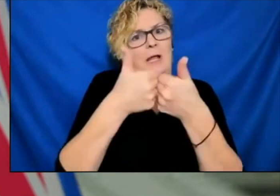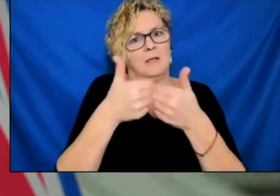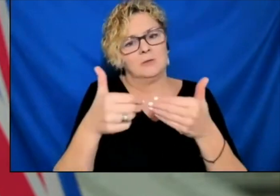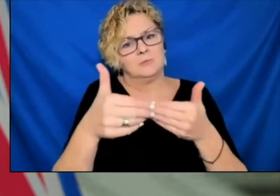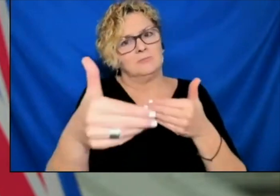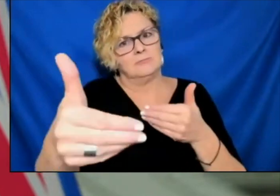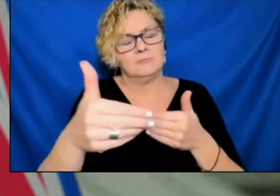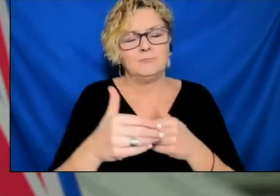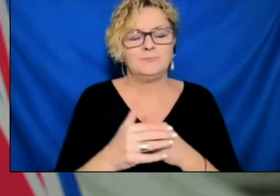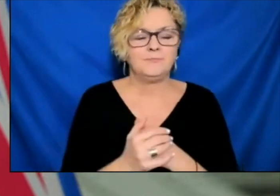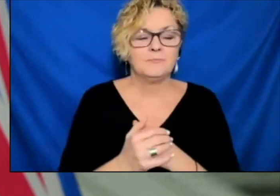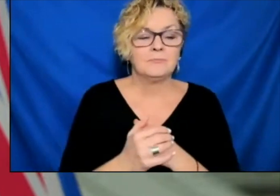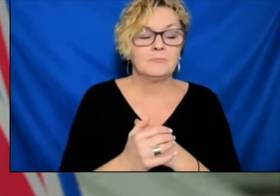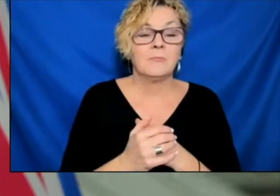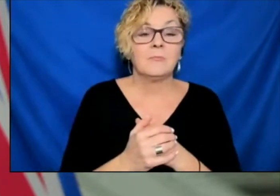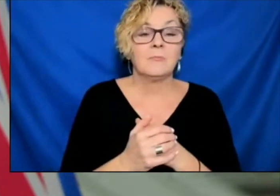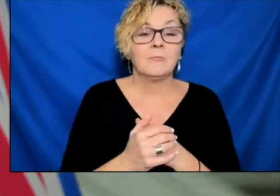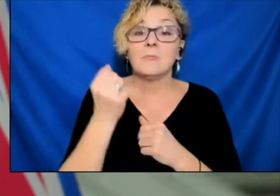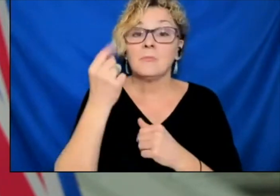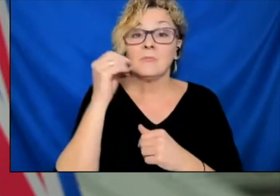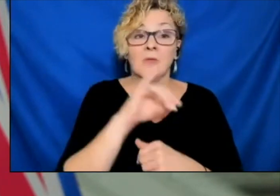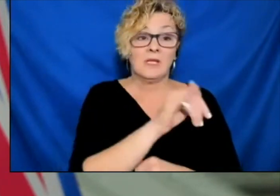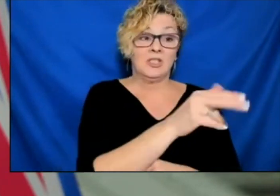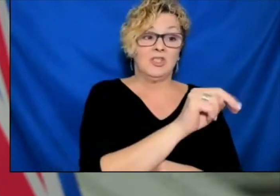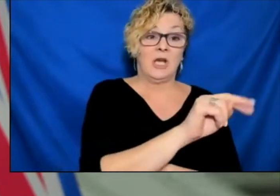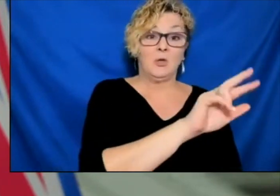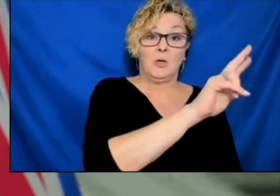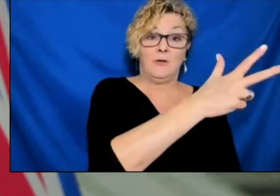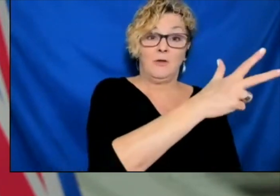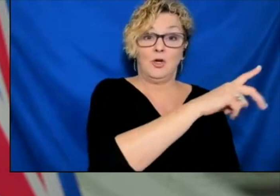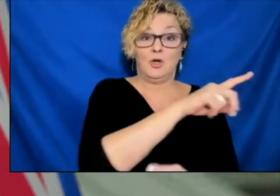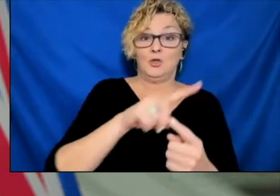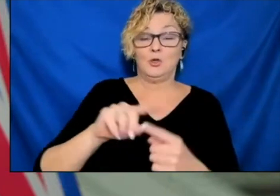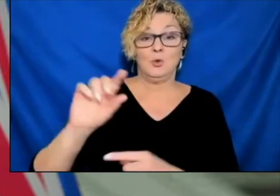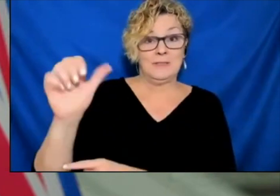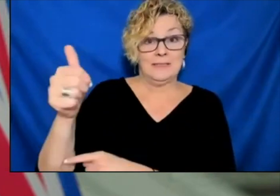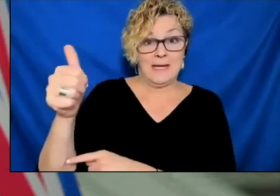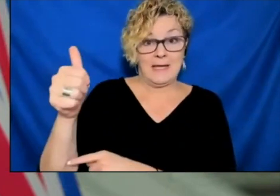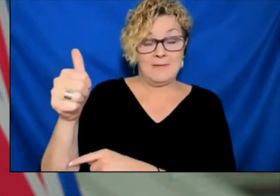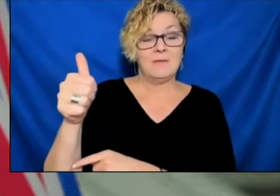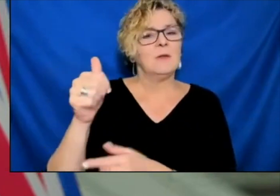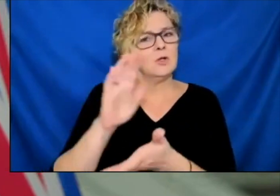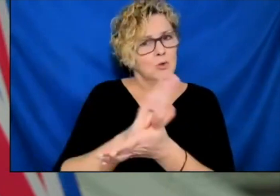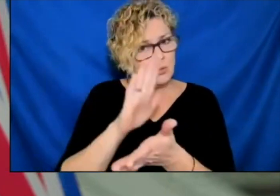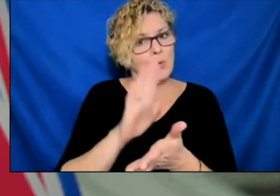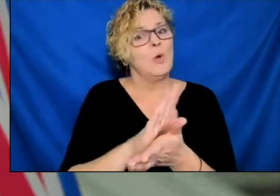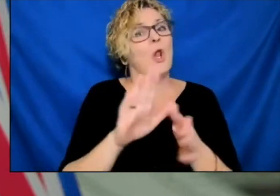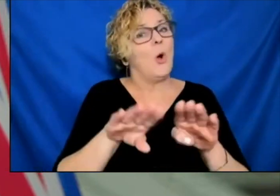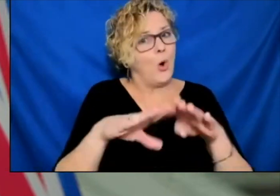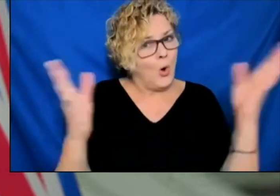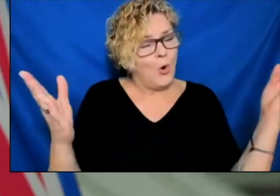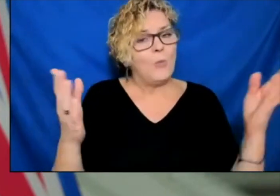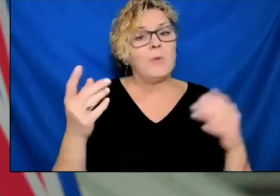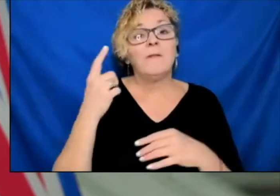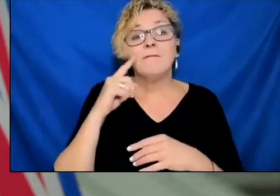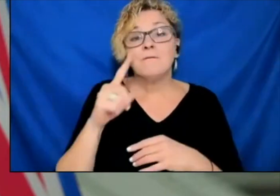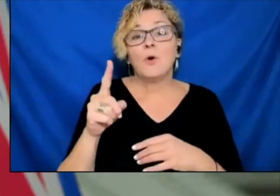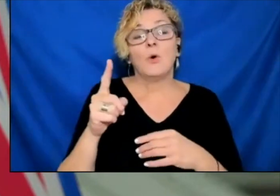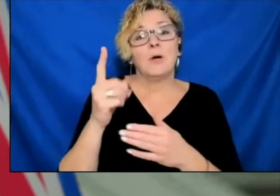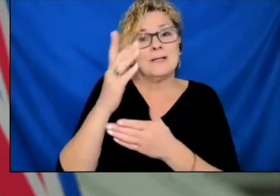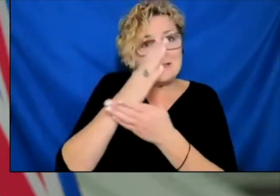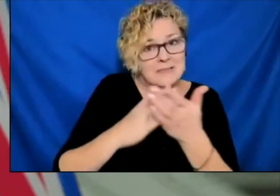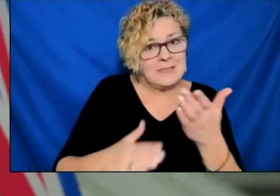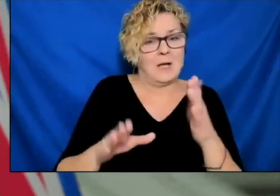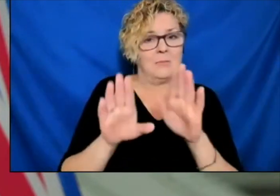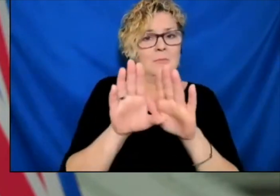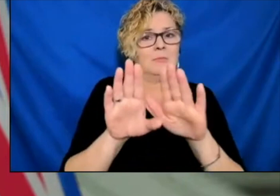time, schools will be open for students whose parents are healthcare workers and for those students with support needs who